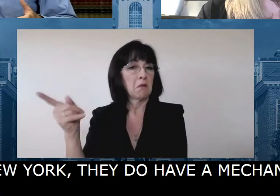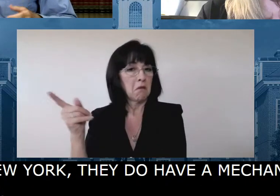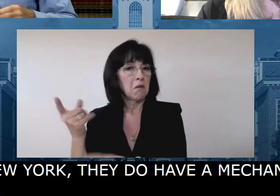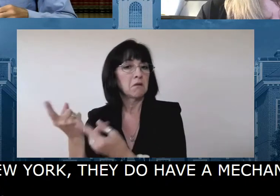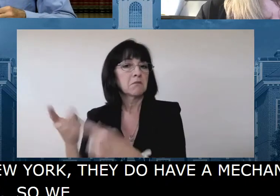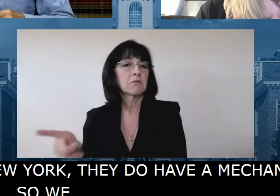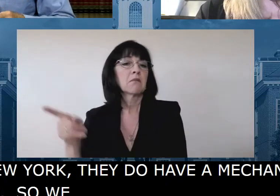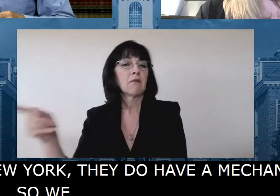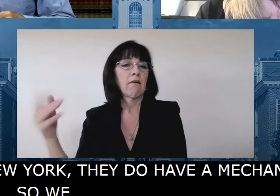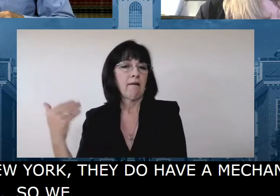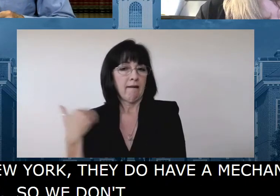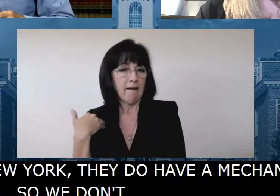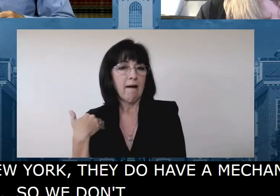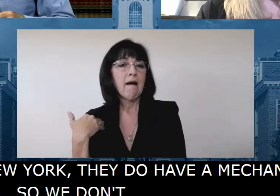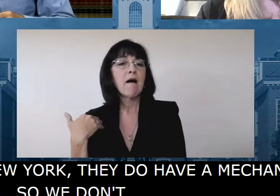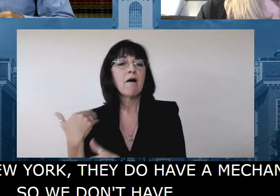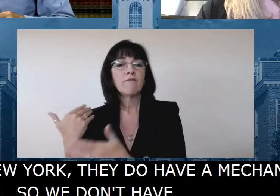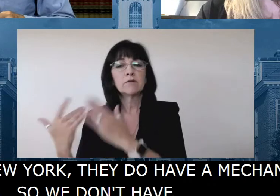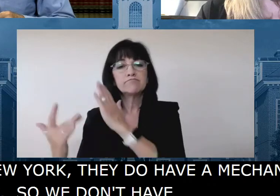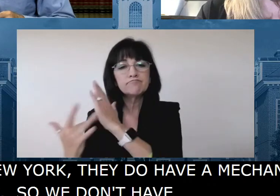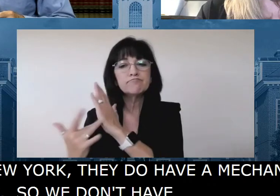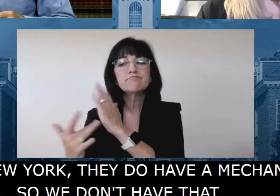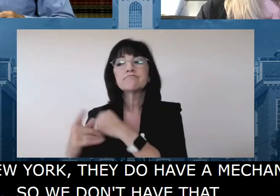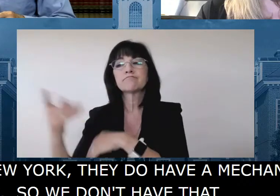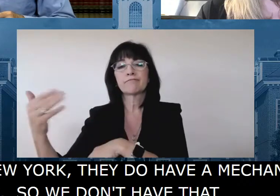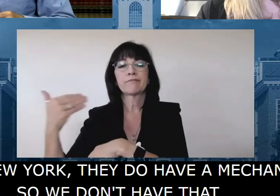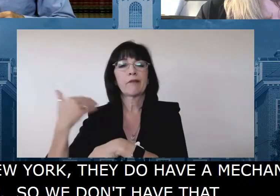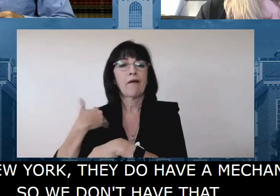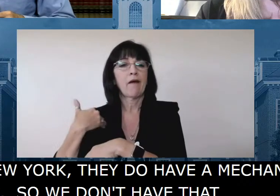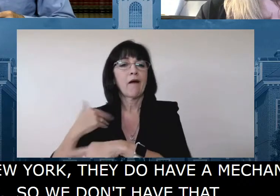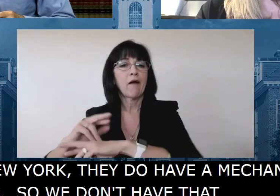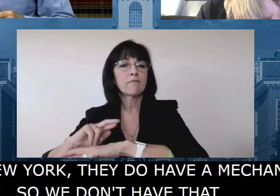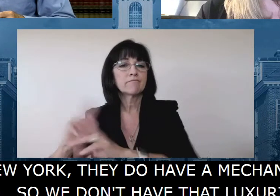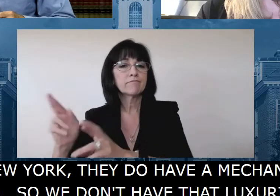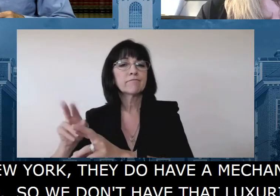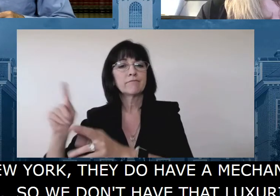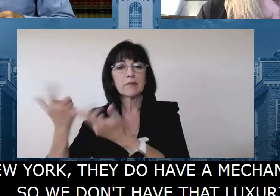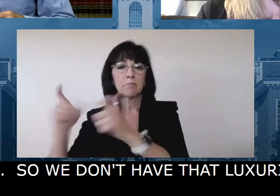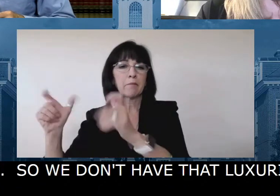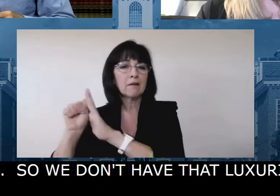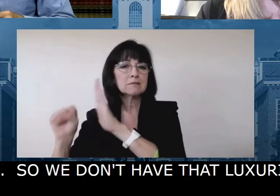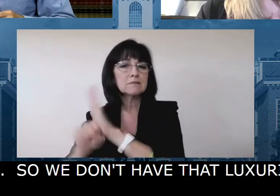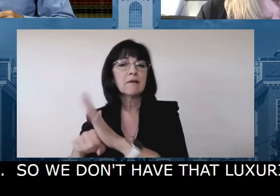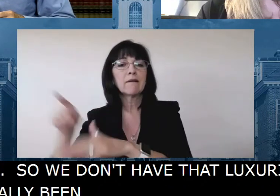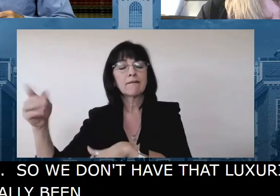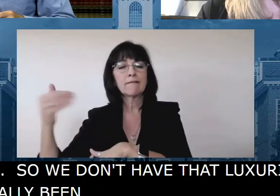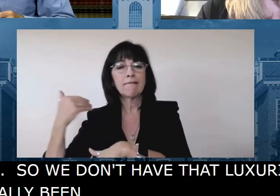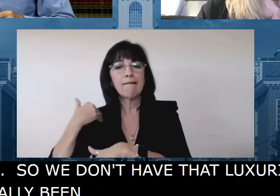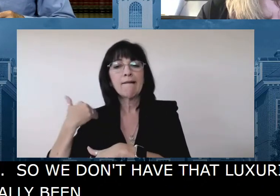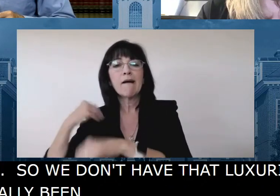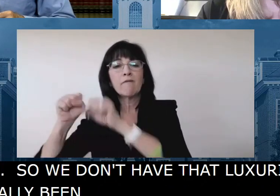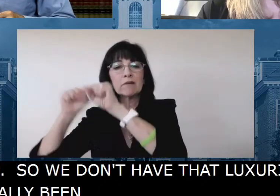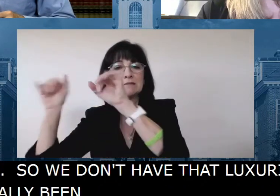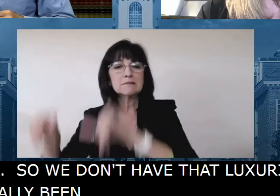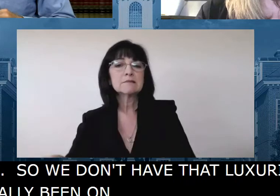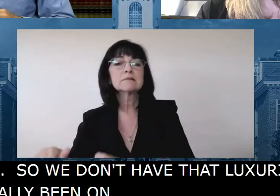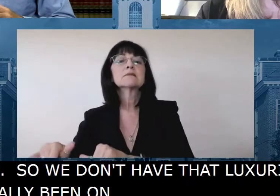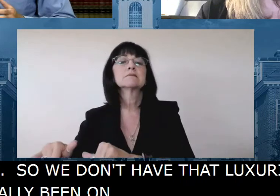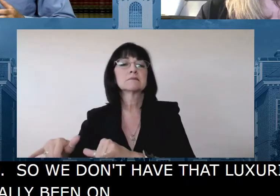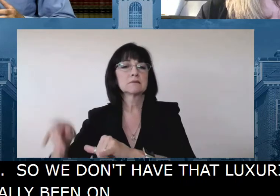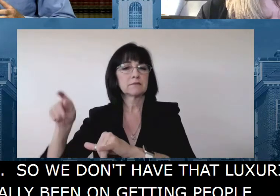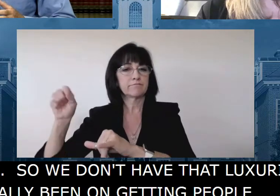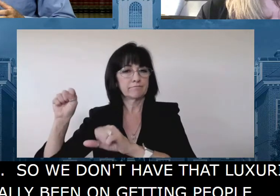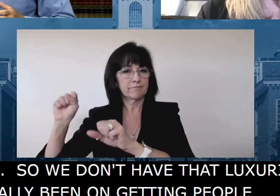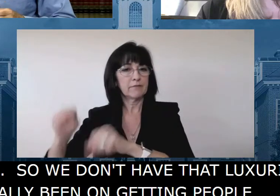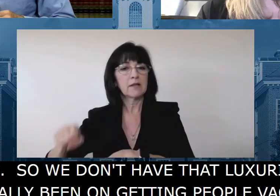that luxury at the moment. And so our focus has really been on getting people vaccinated, trying to think